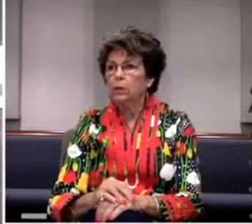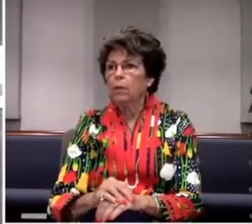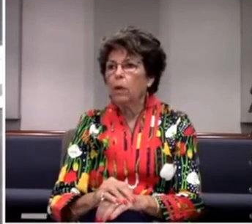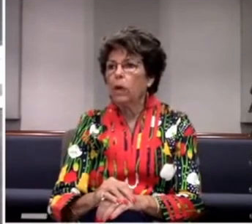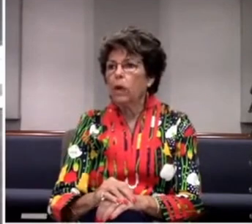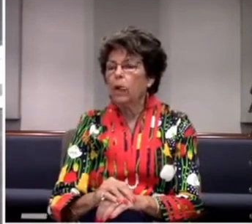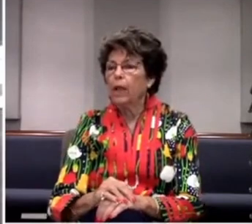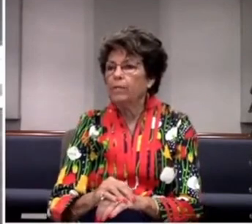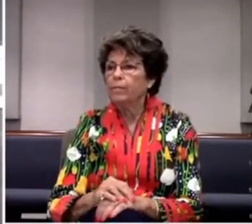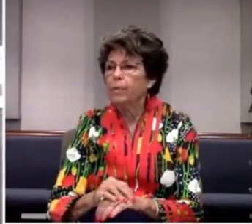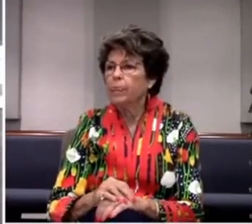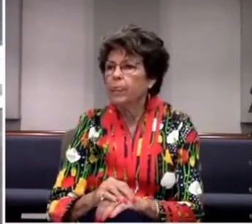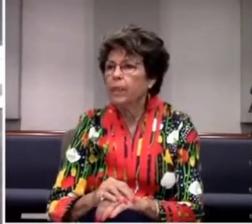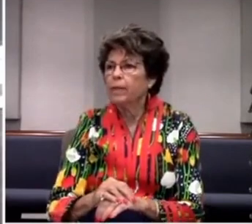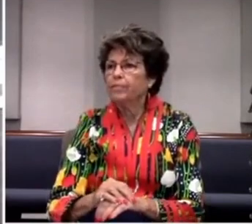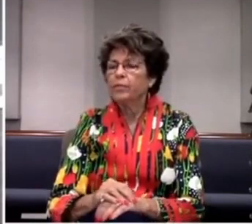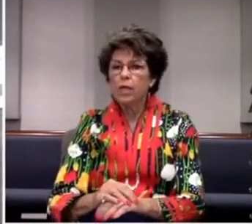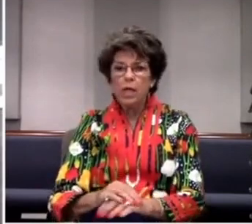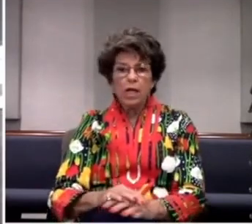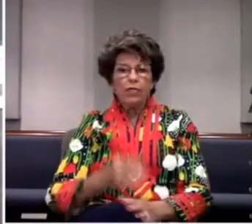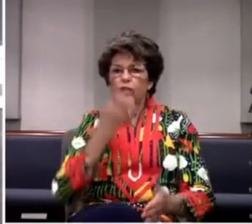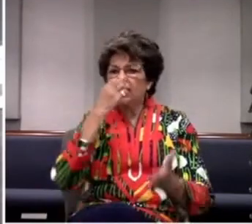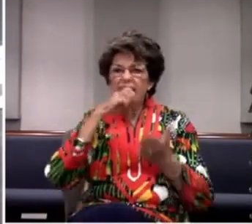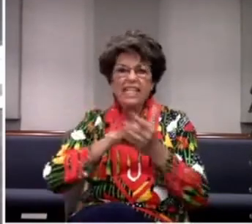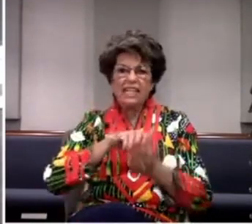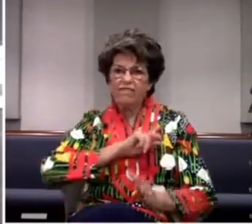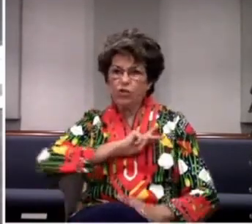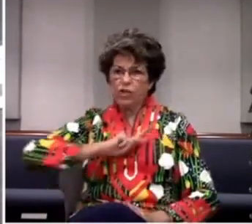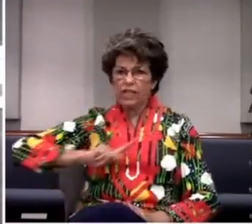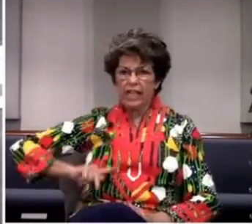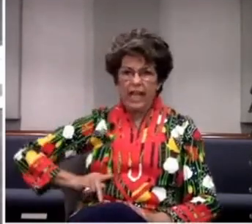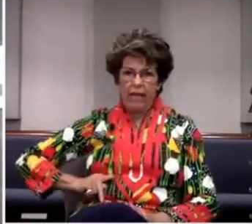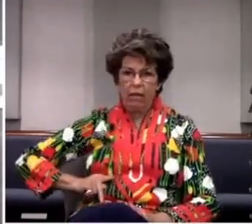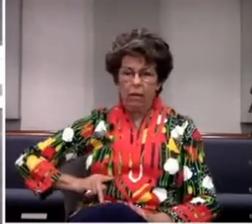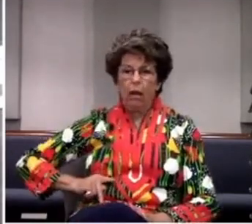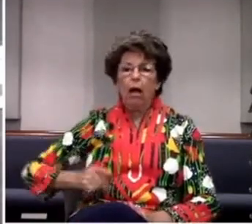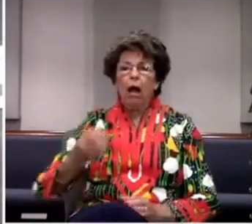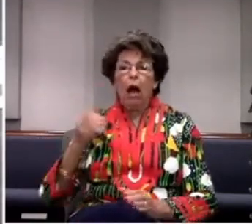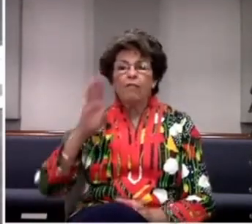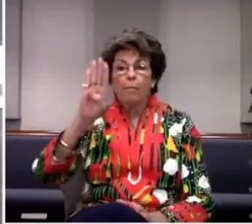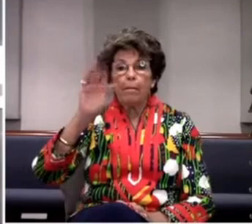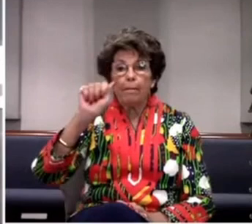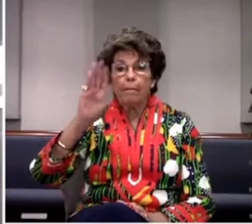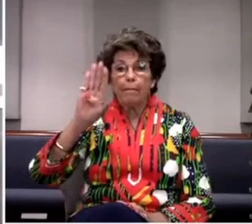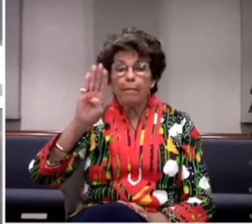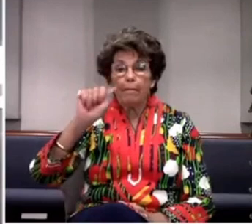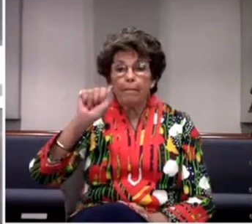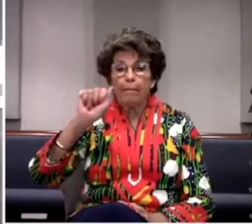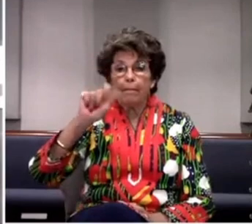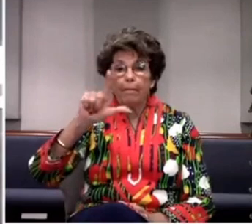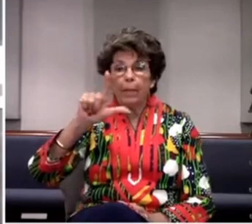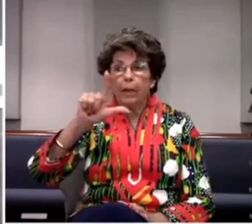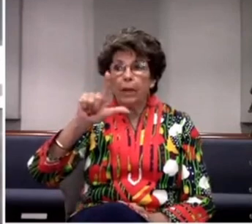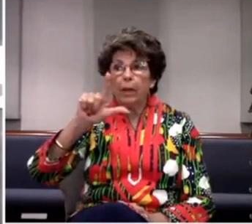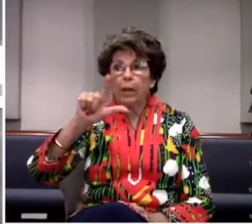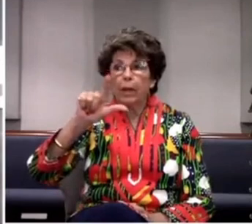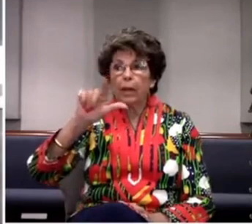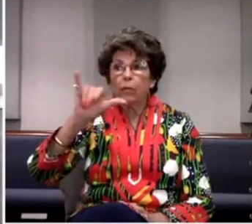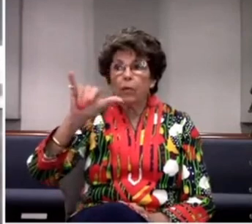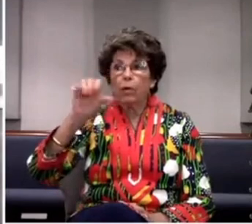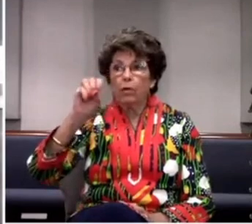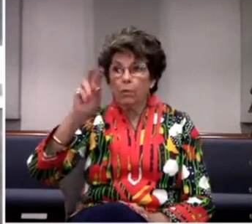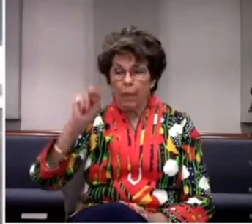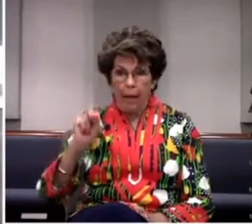Babylon. And you will see very clearly how Isaiah, through the Spirit of God, goes through the person of the king